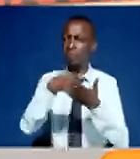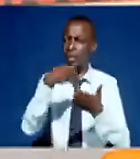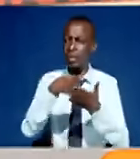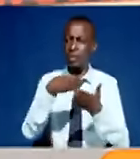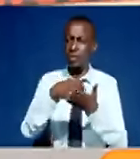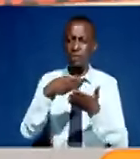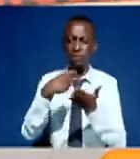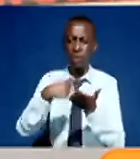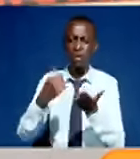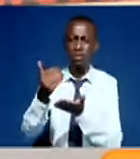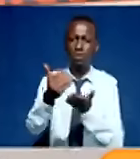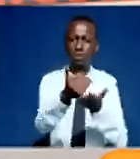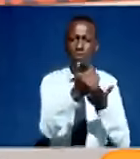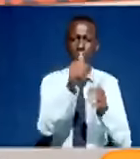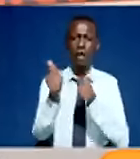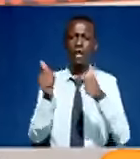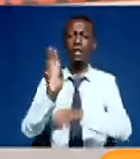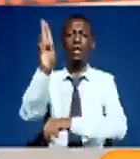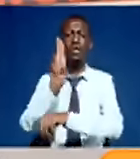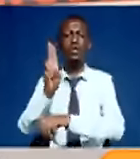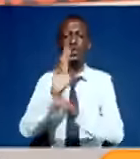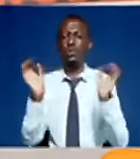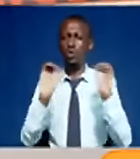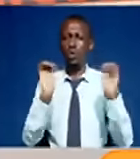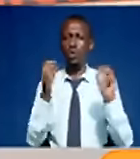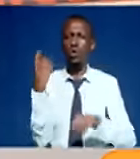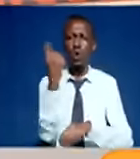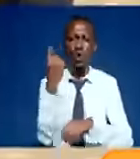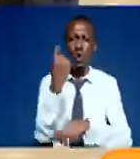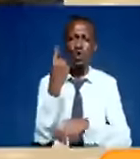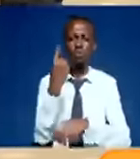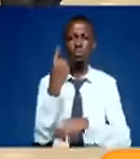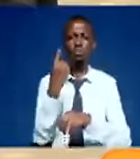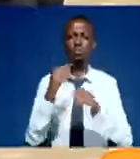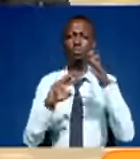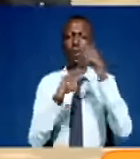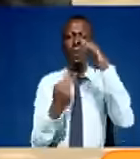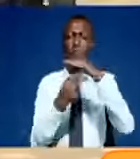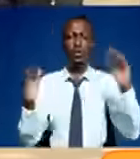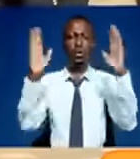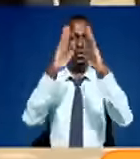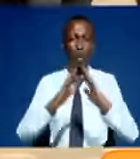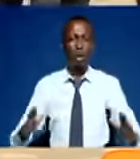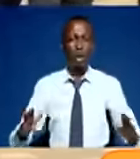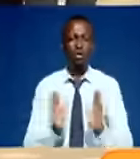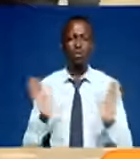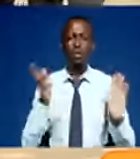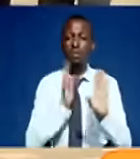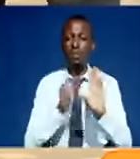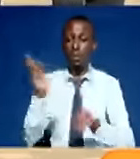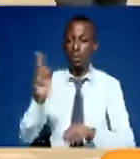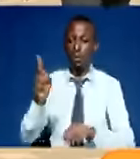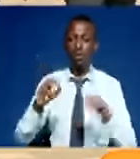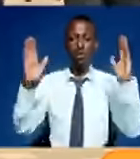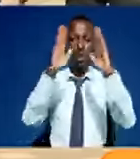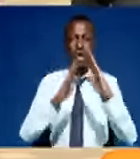tunakusanya isiende mahali pengine, iende tu kwa housing. The public participation in Nairobi on the